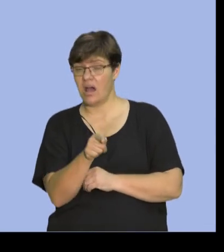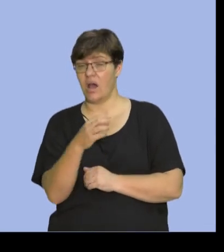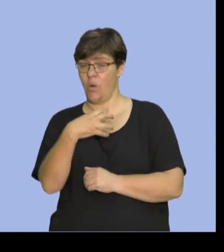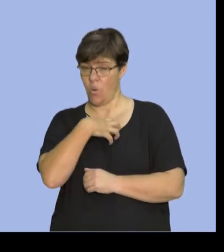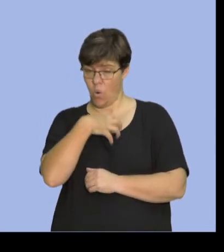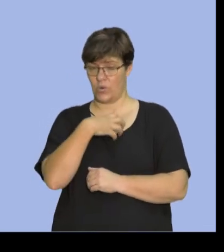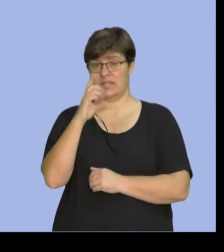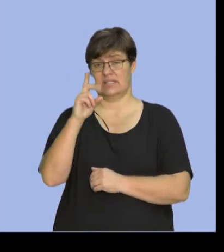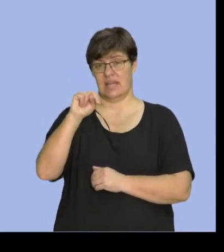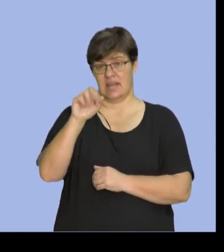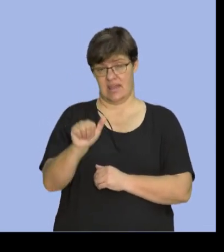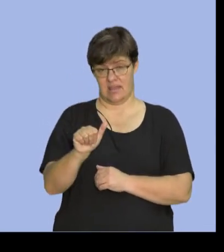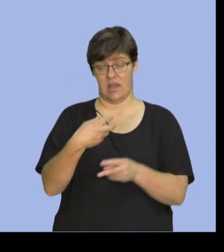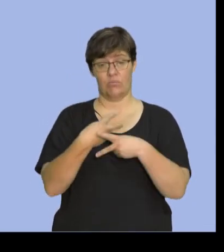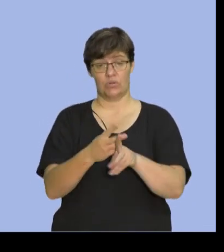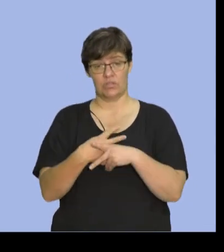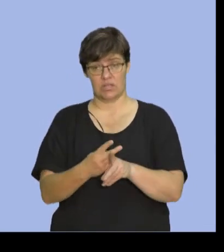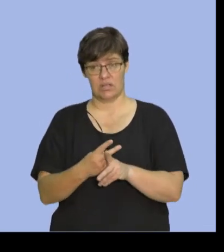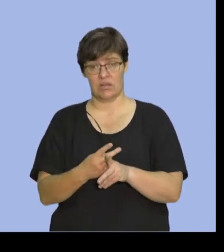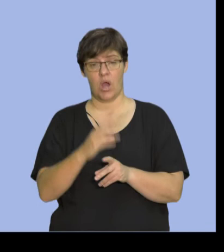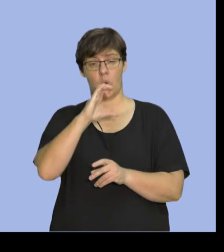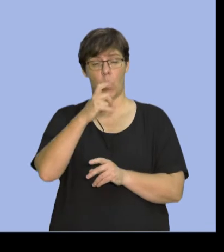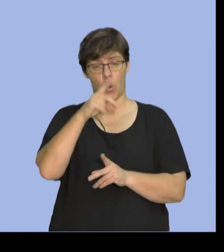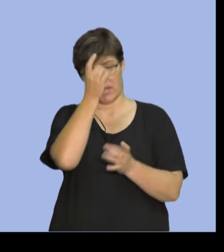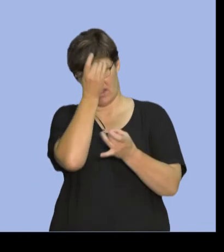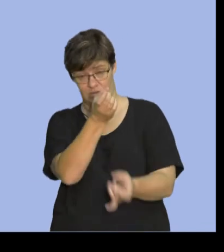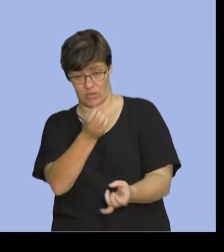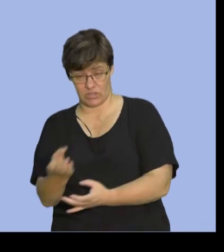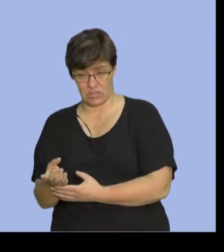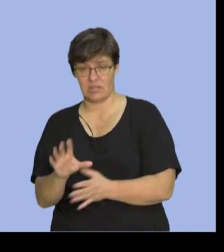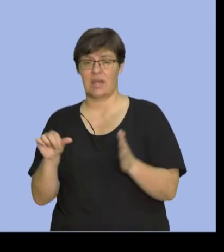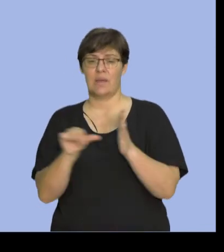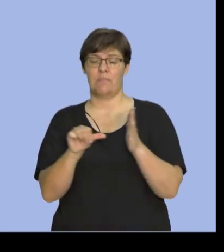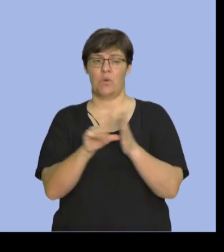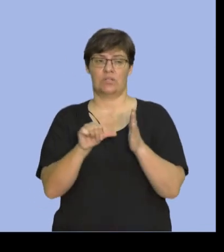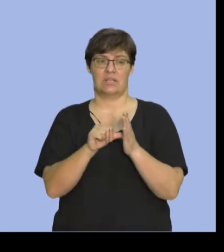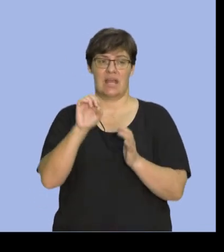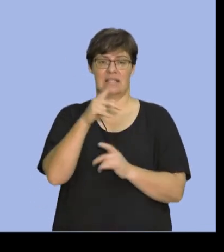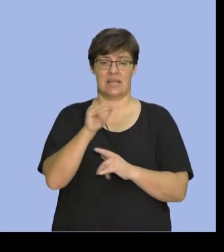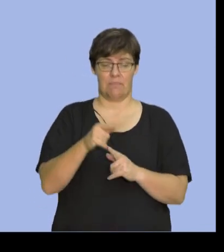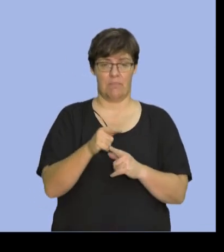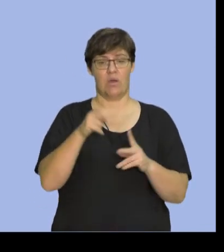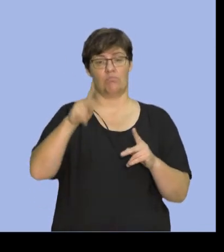that produces or codes for information that produces important enzymes and proteins.